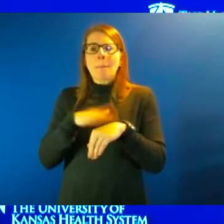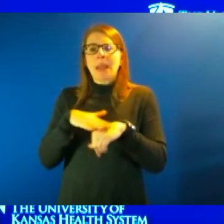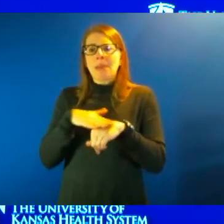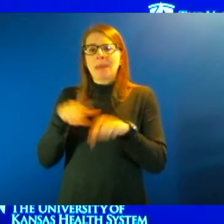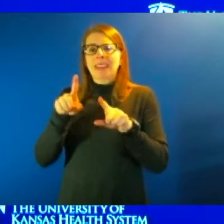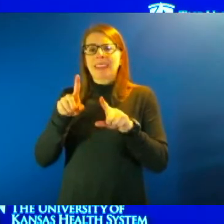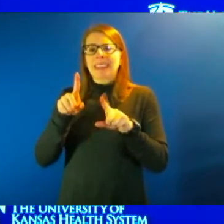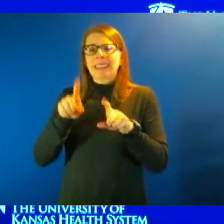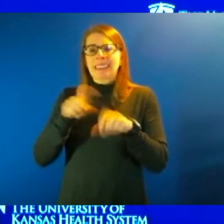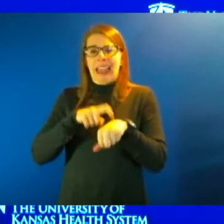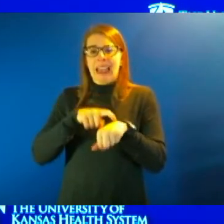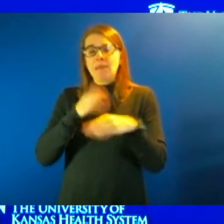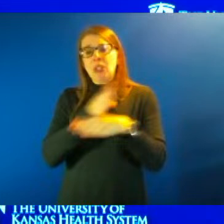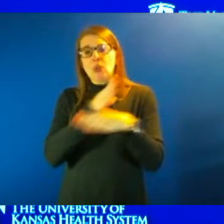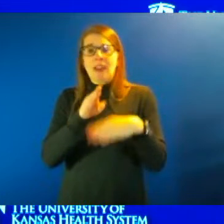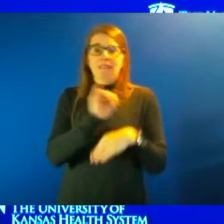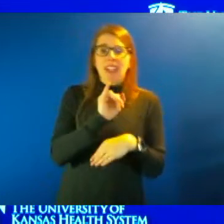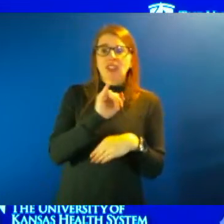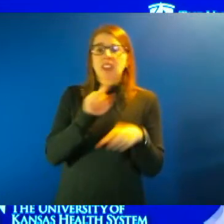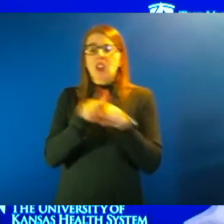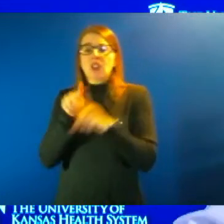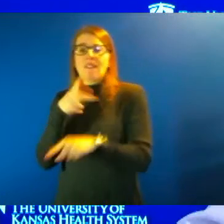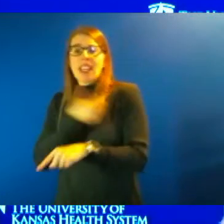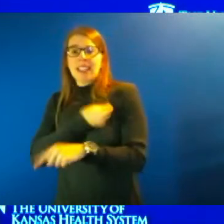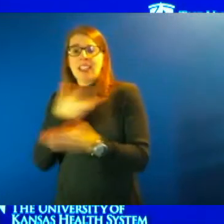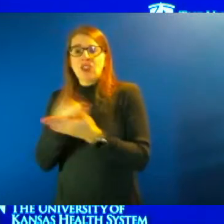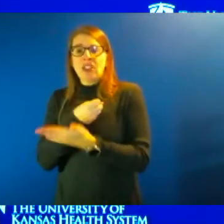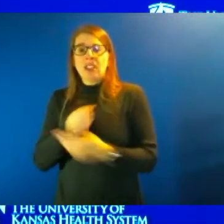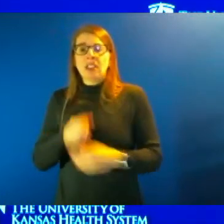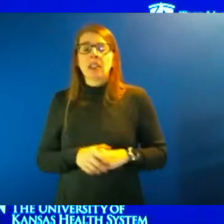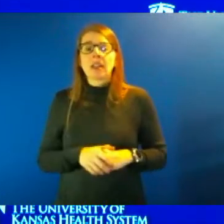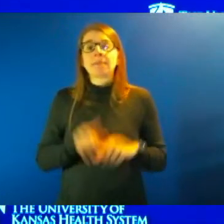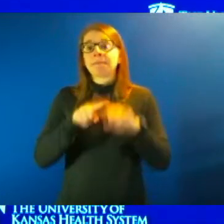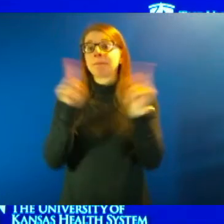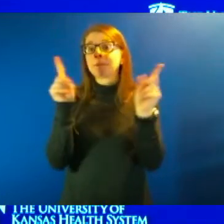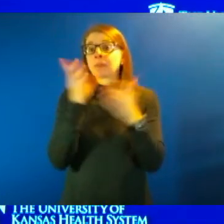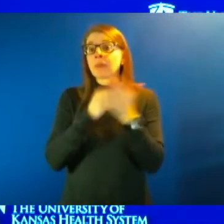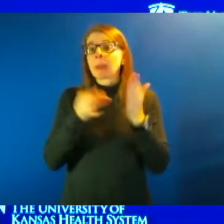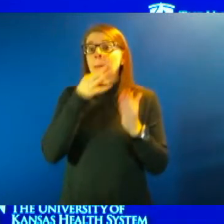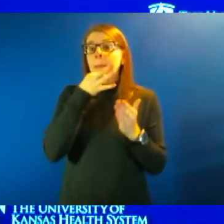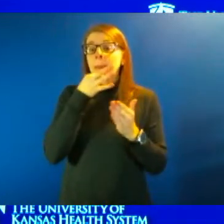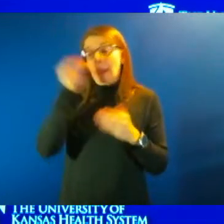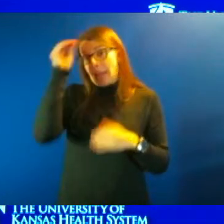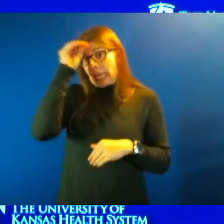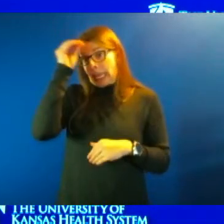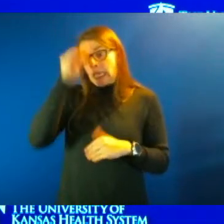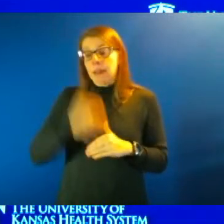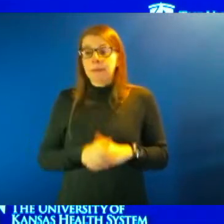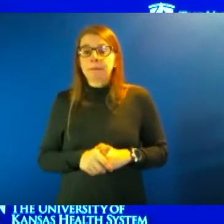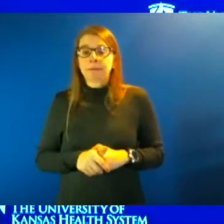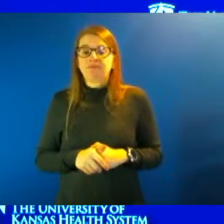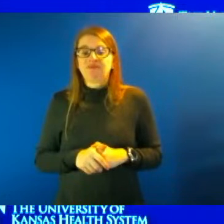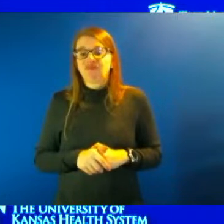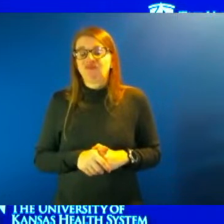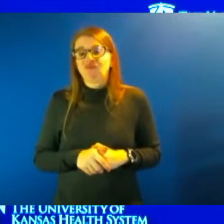infection and vaccination. However, some expert opinion really remains